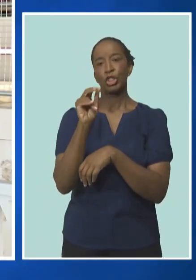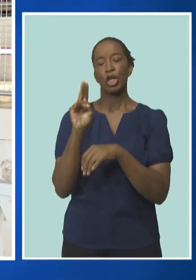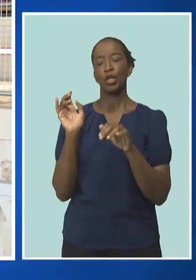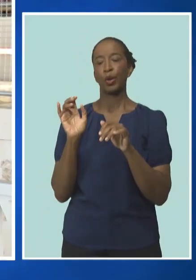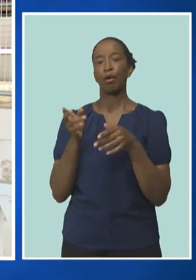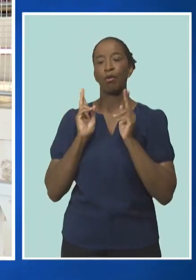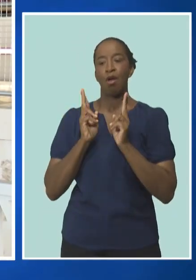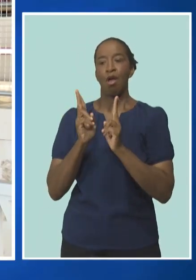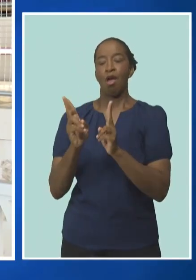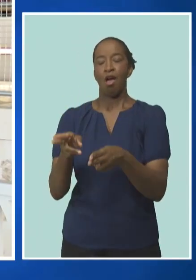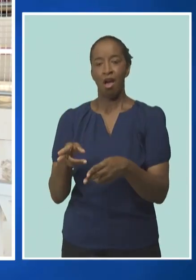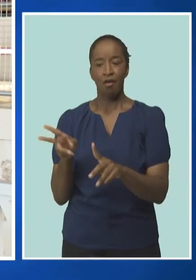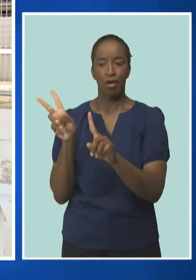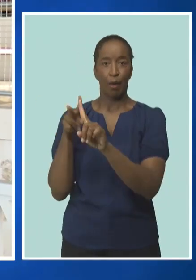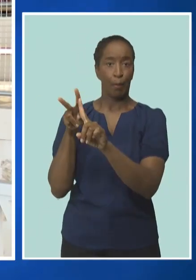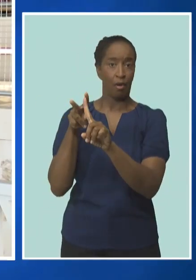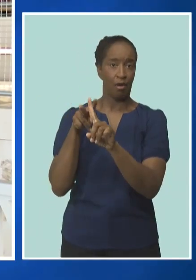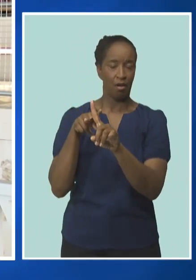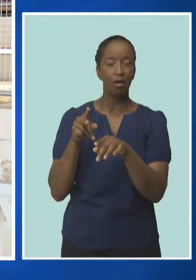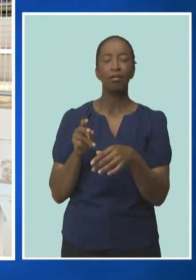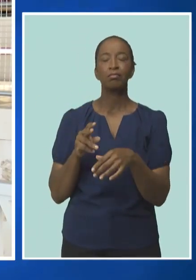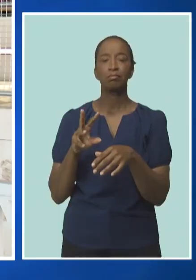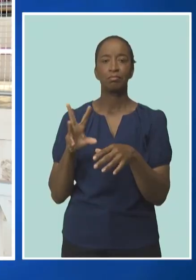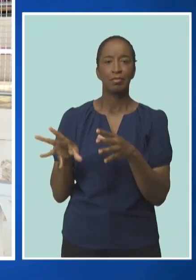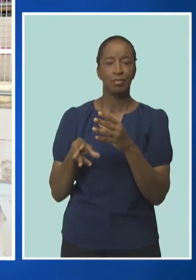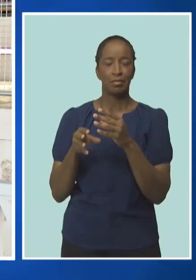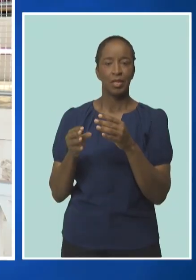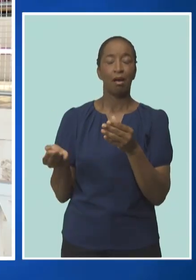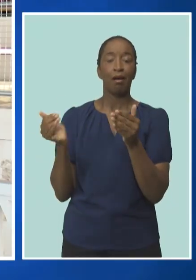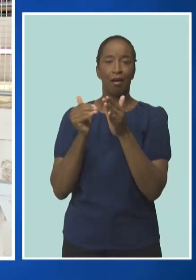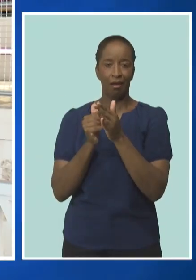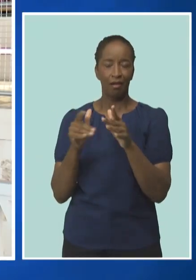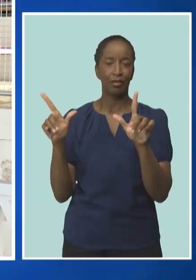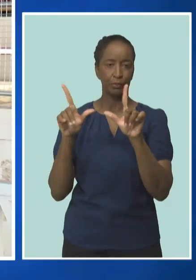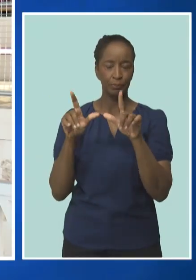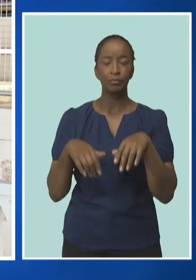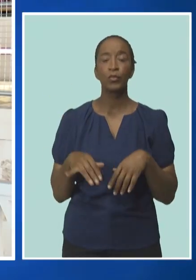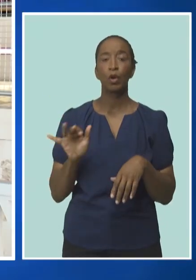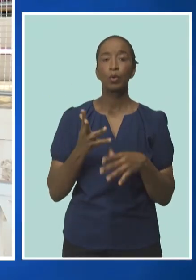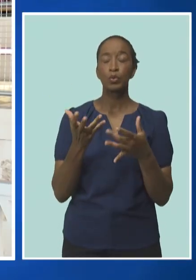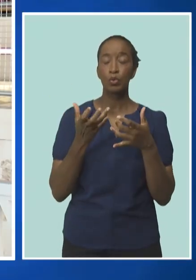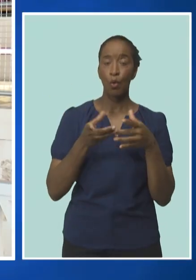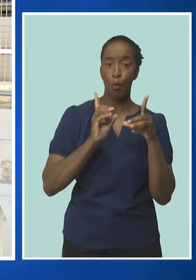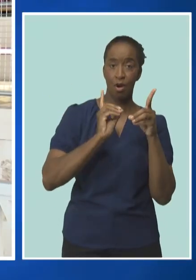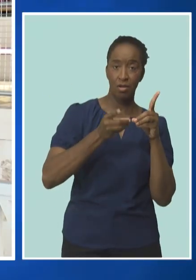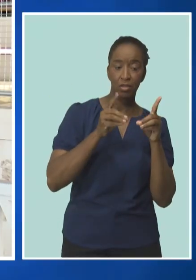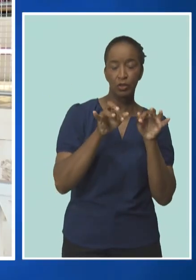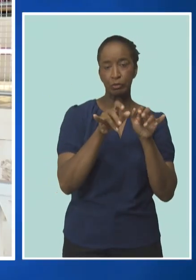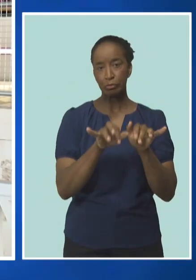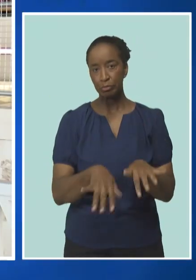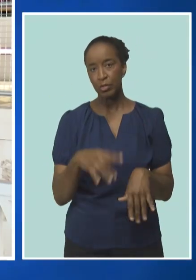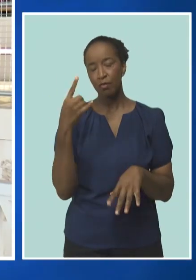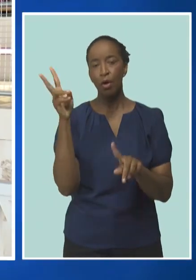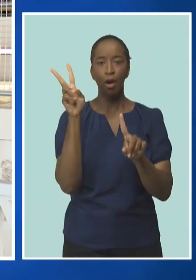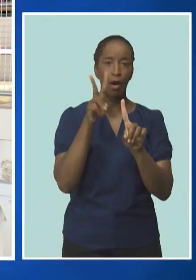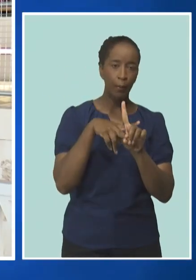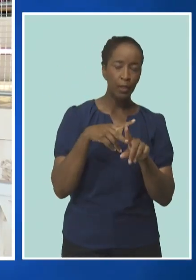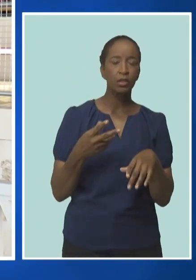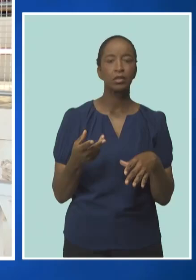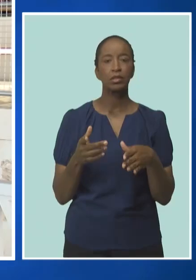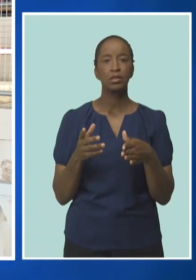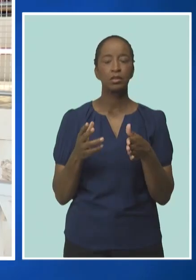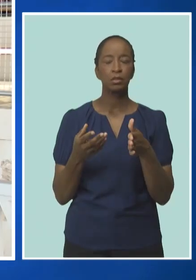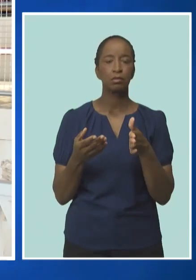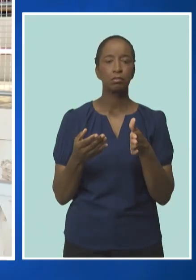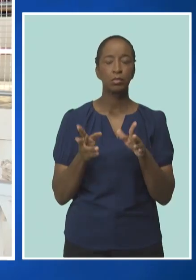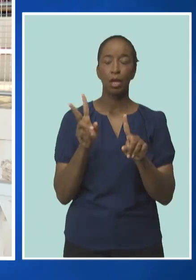must upgrade the existing digital portal into a true one-stop shop for applications, renewals, and fee